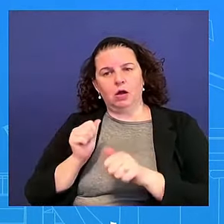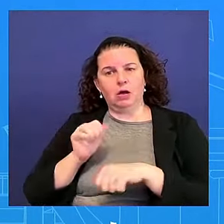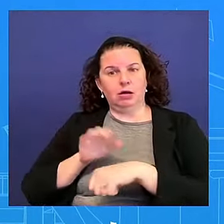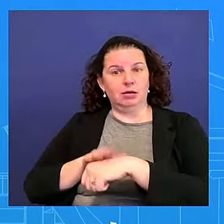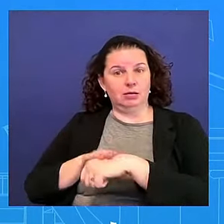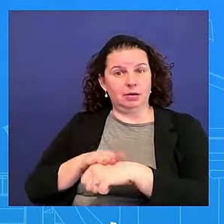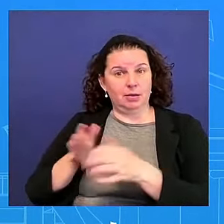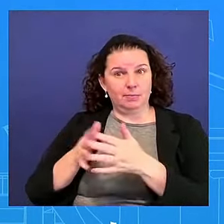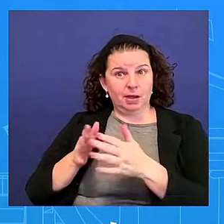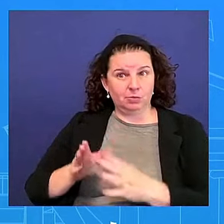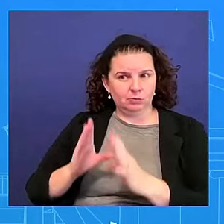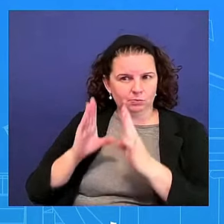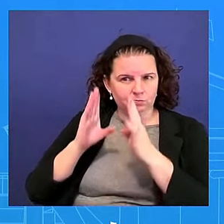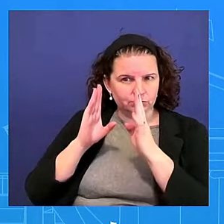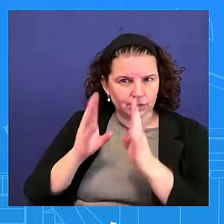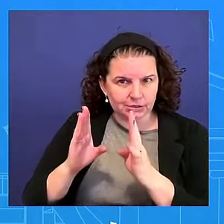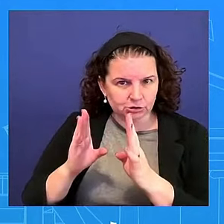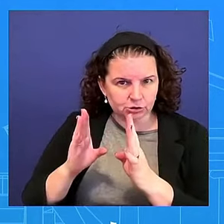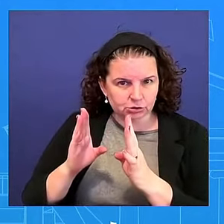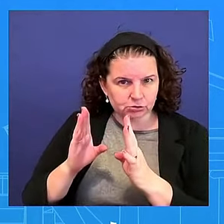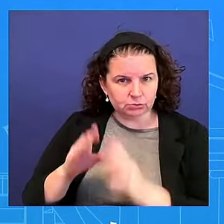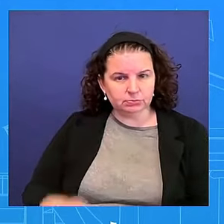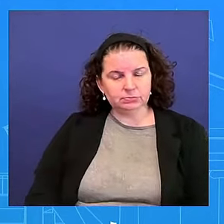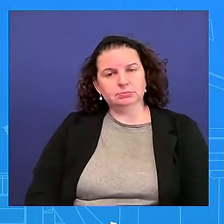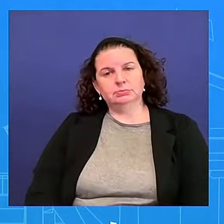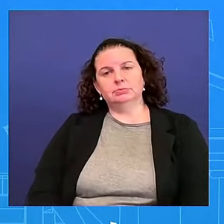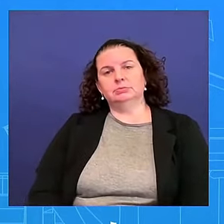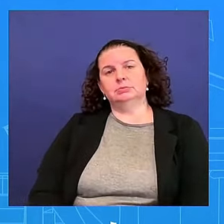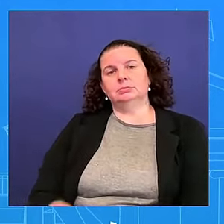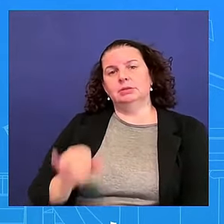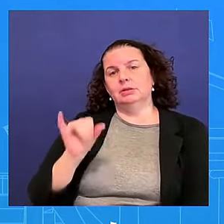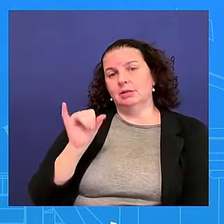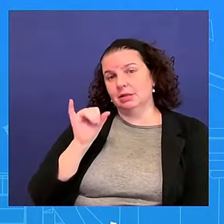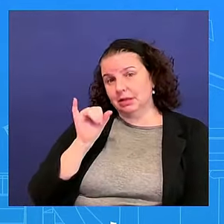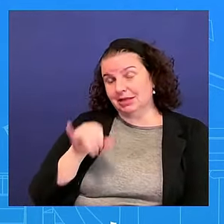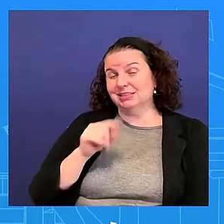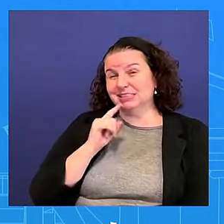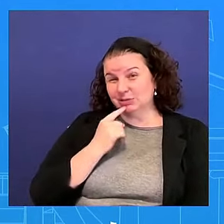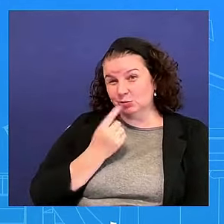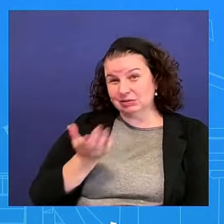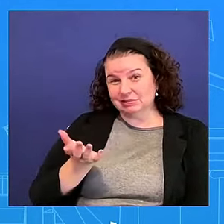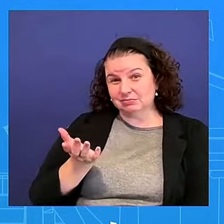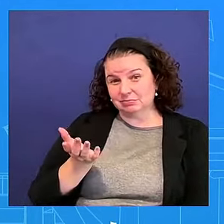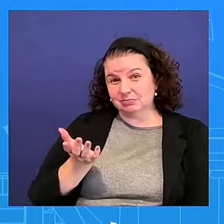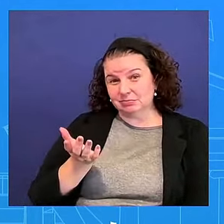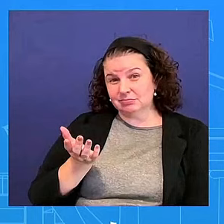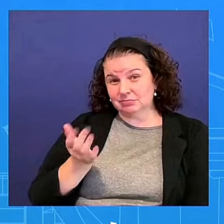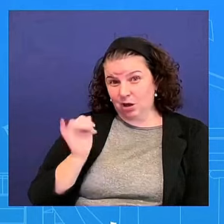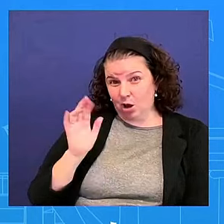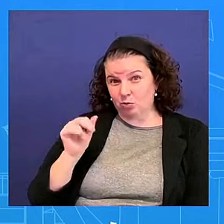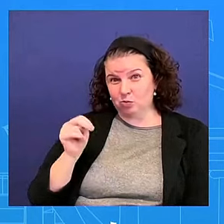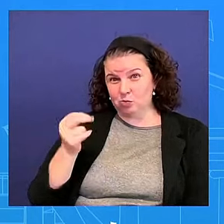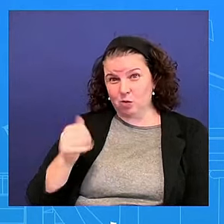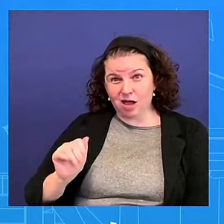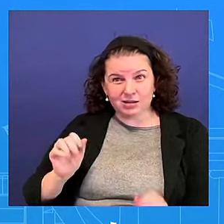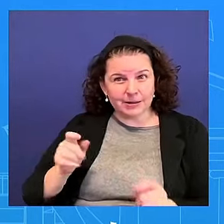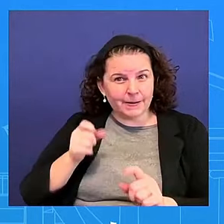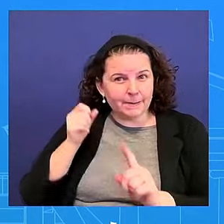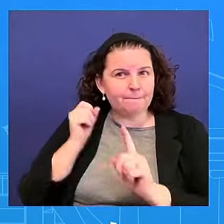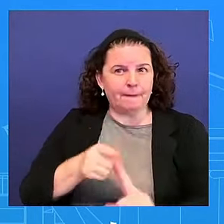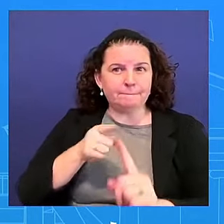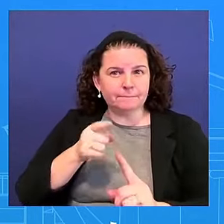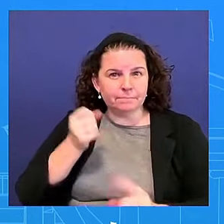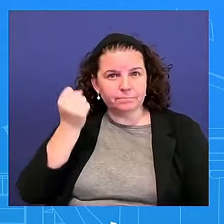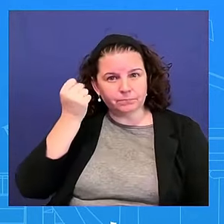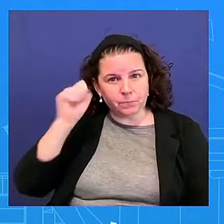But that's a pretty big charge to make, that Iran may be trying to influence these protests in the streets of the United States. So yes, I know what you're